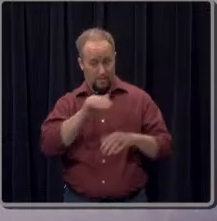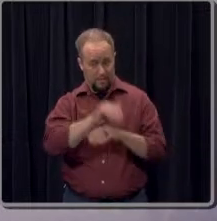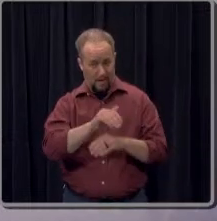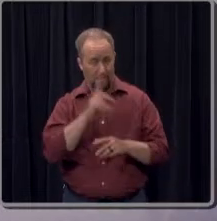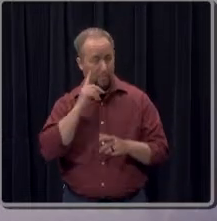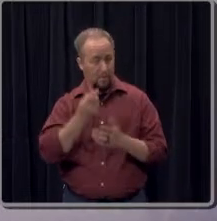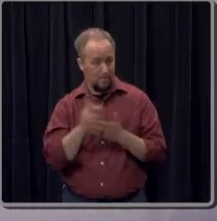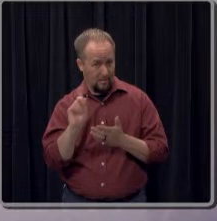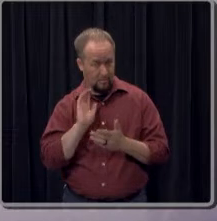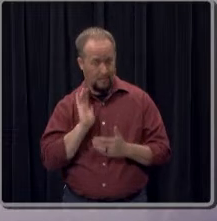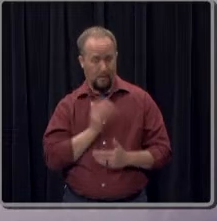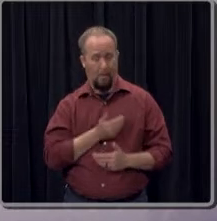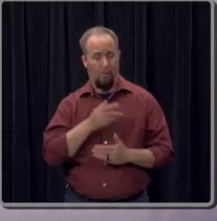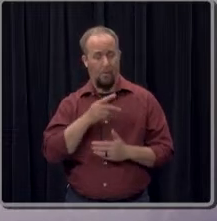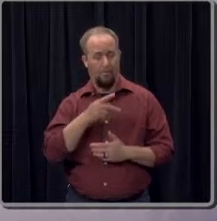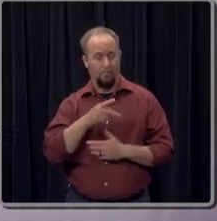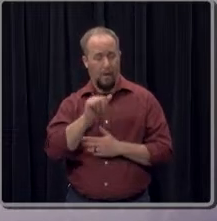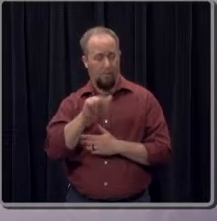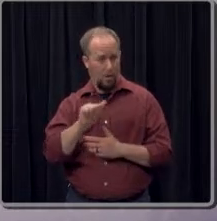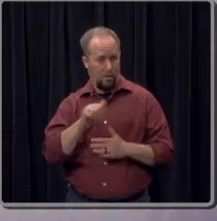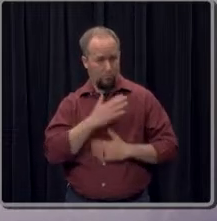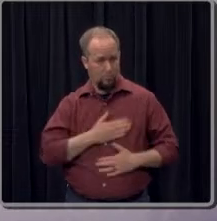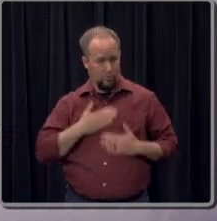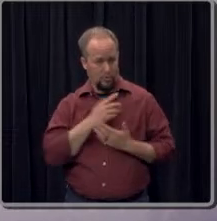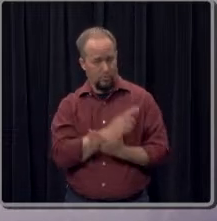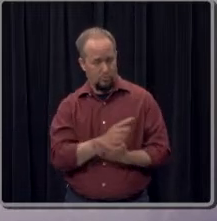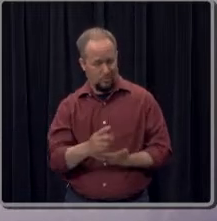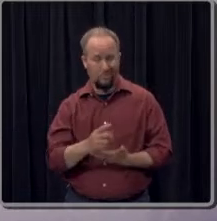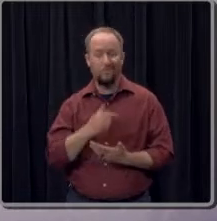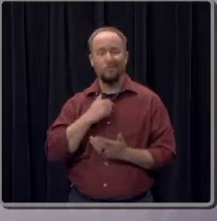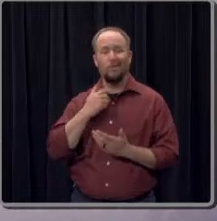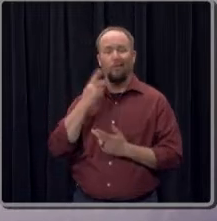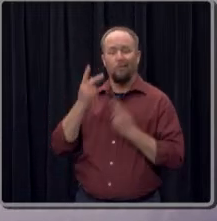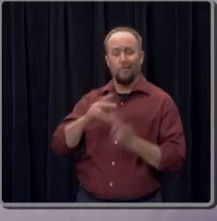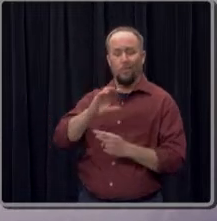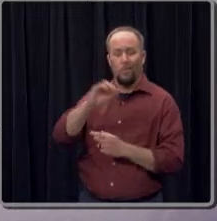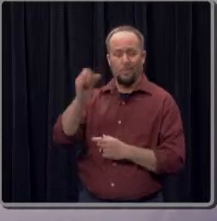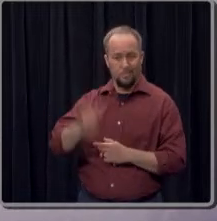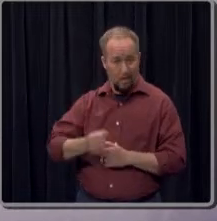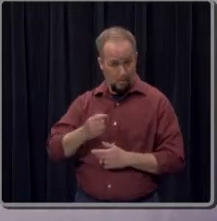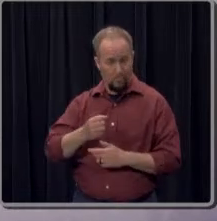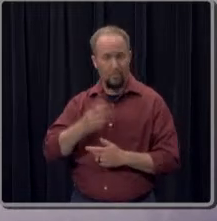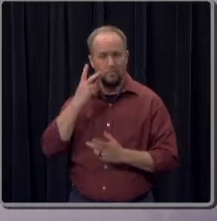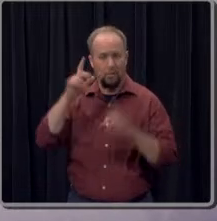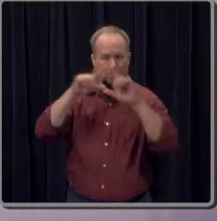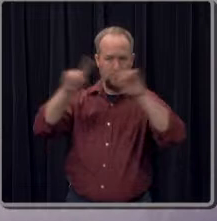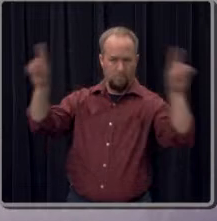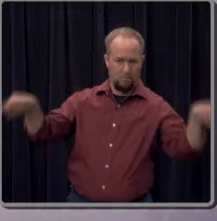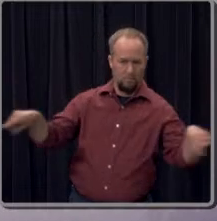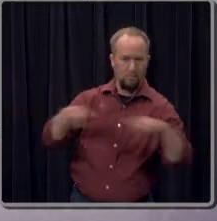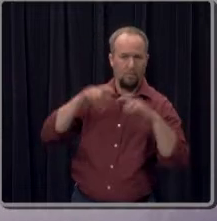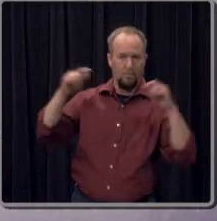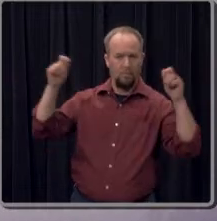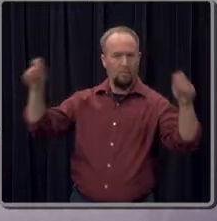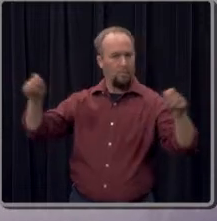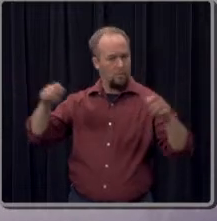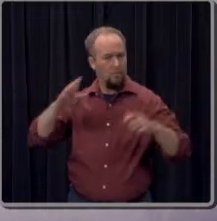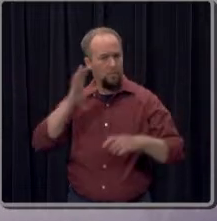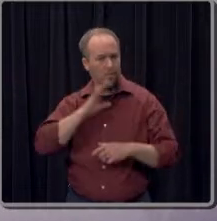week was our Para Appreciation Week. I was at Olathe South last week and saw this big banner hanging in the Commons